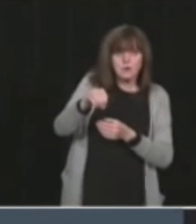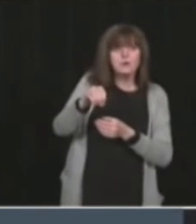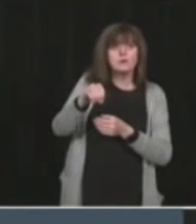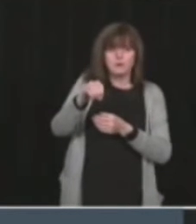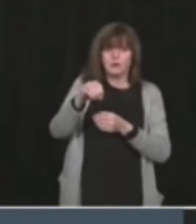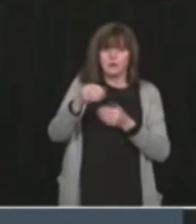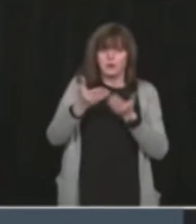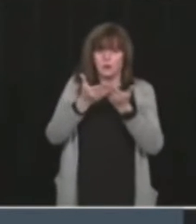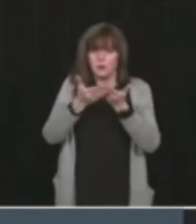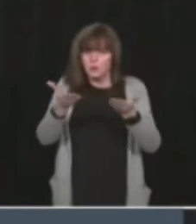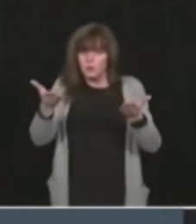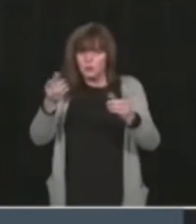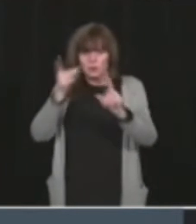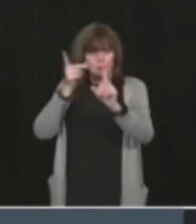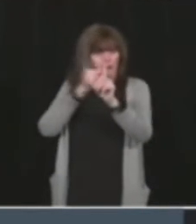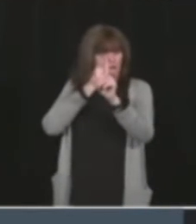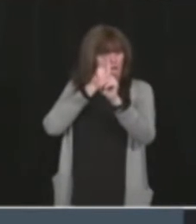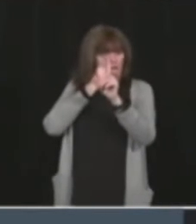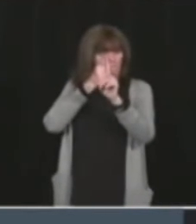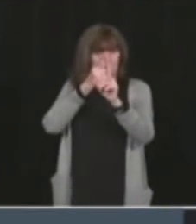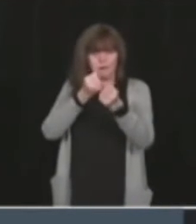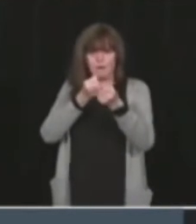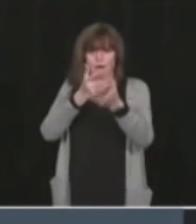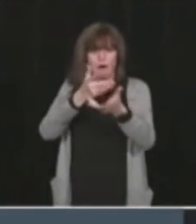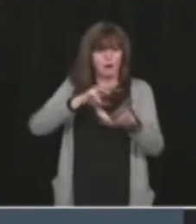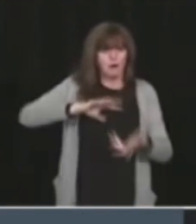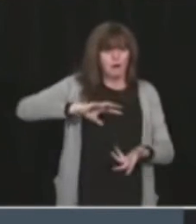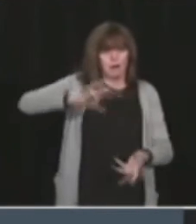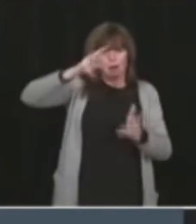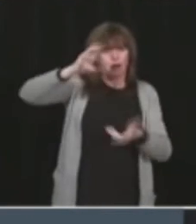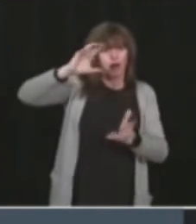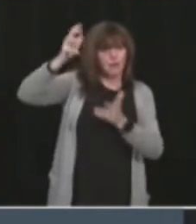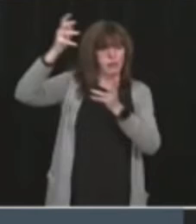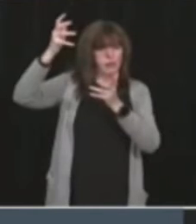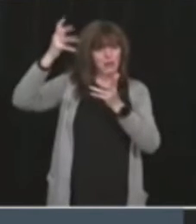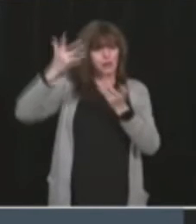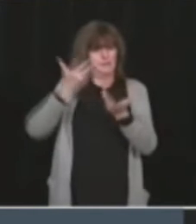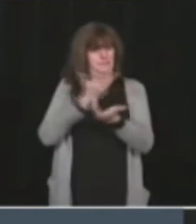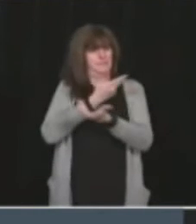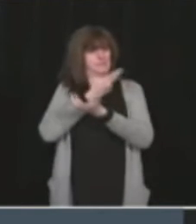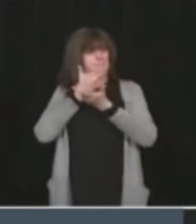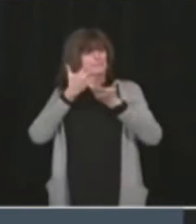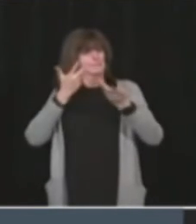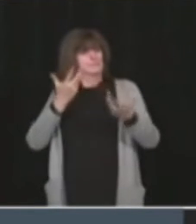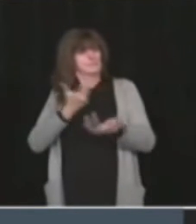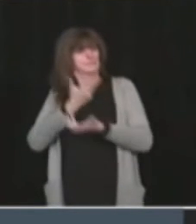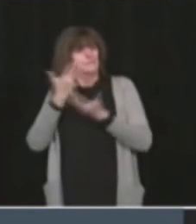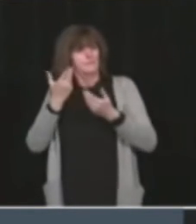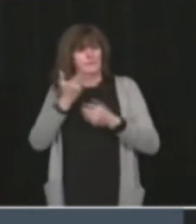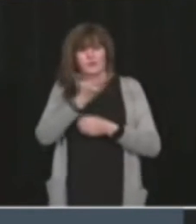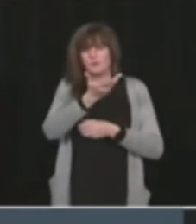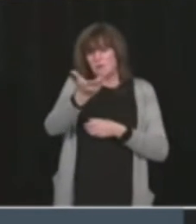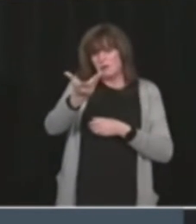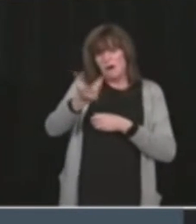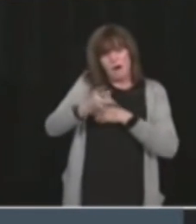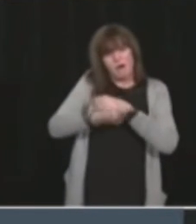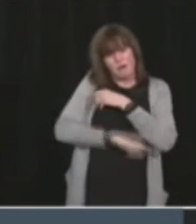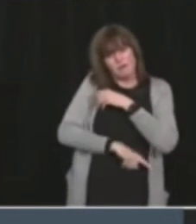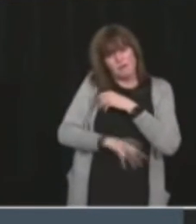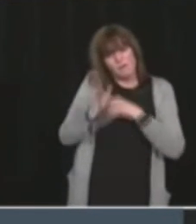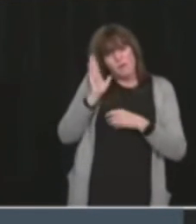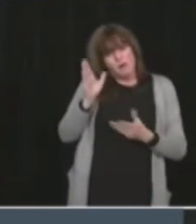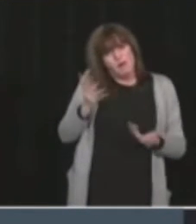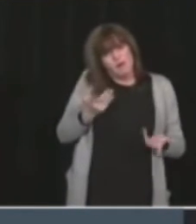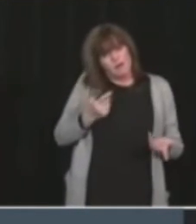causing disruption and chaos, there'll be serious consequences for this lawless activity. We